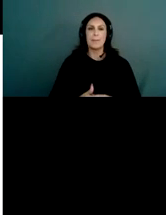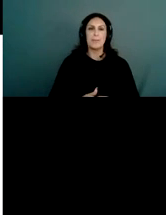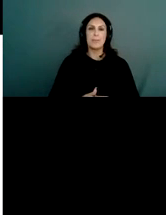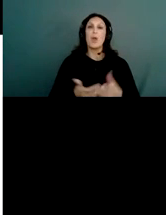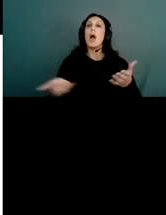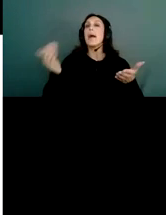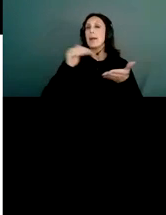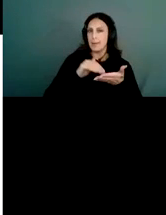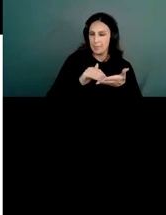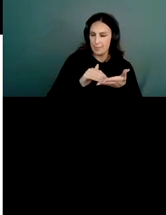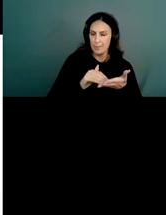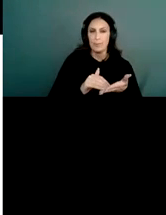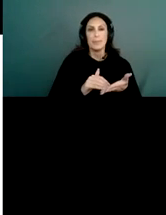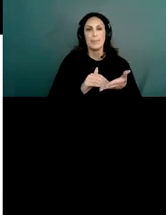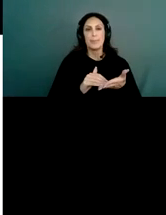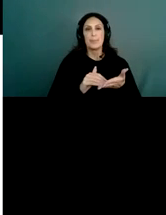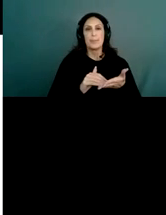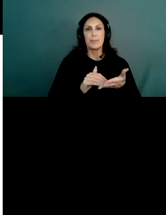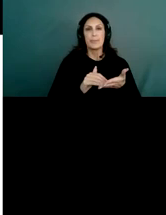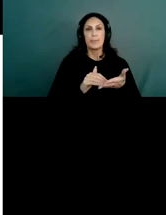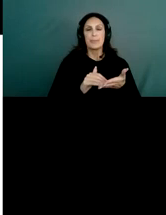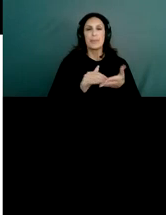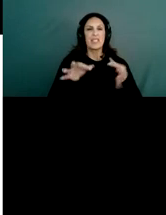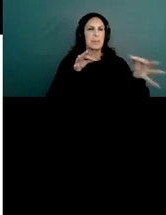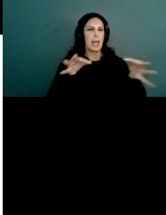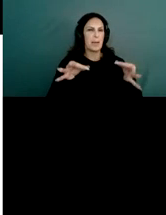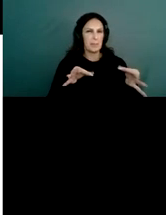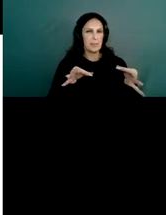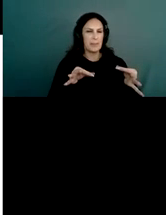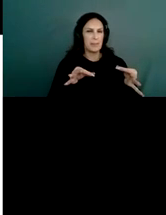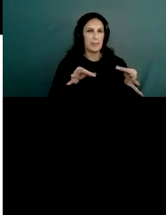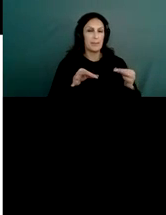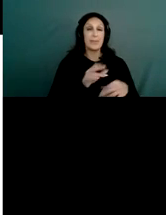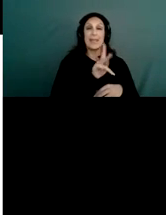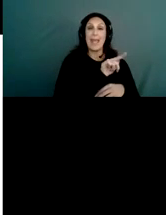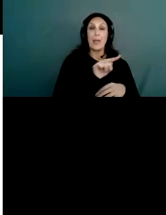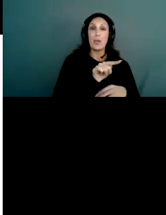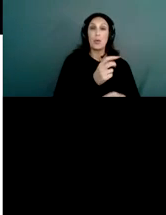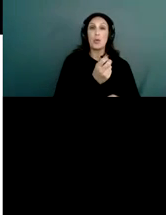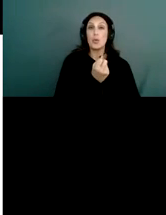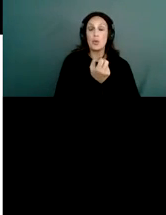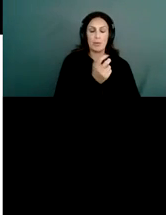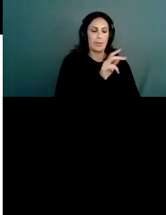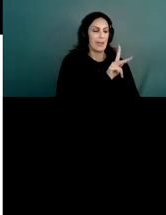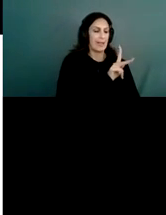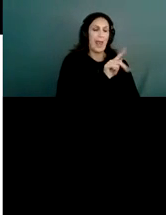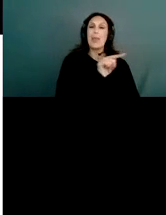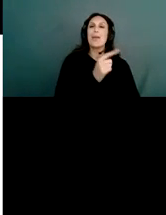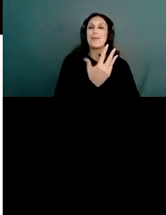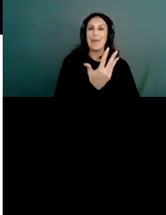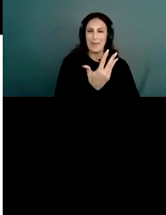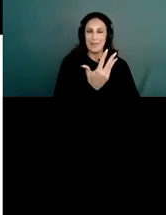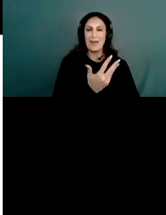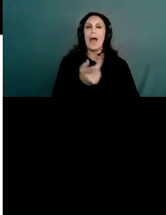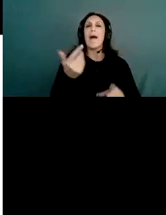them. So just as you saw in Core 5, the first time students ever log into PowerUp, they will have an auto placement